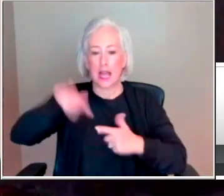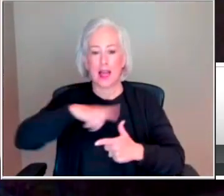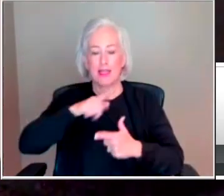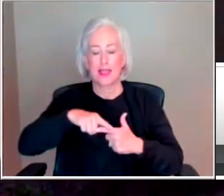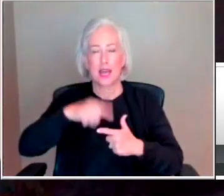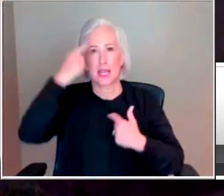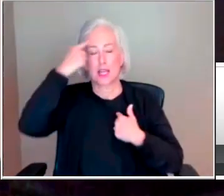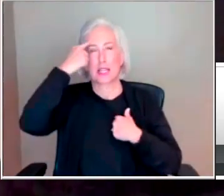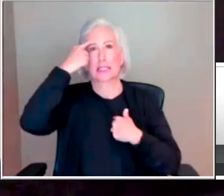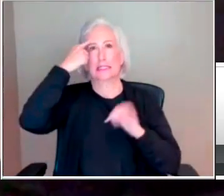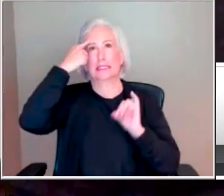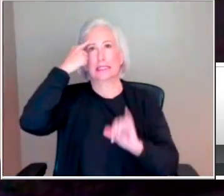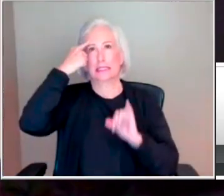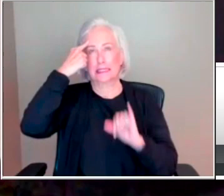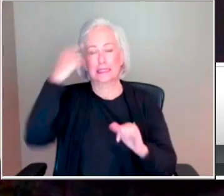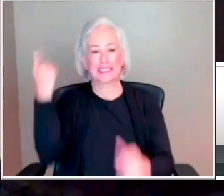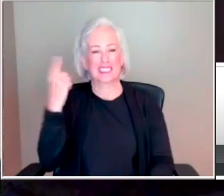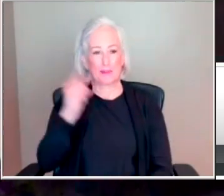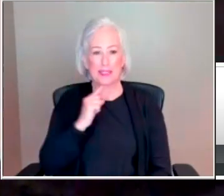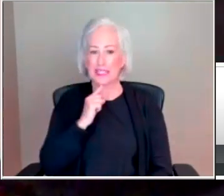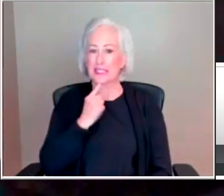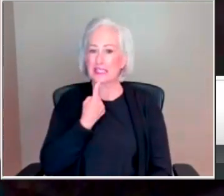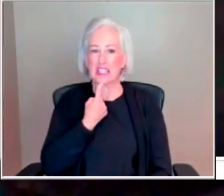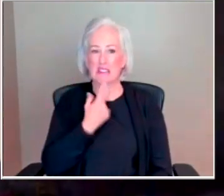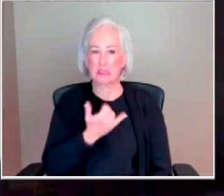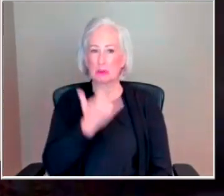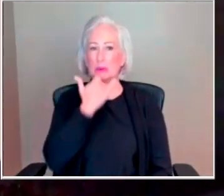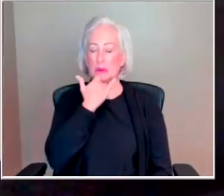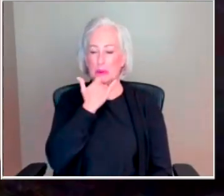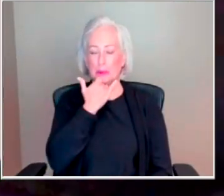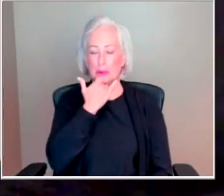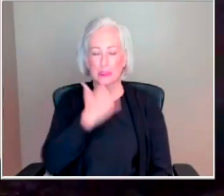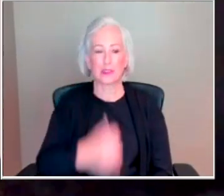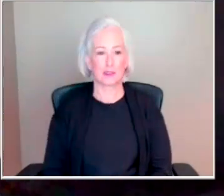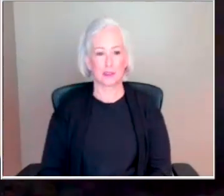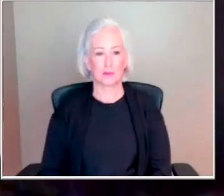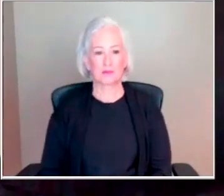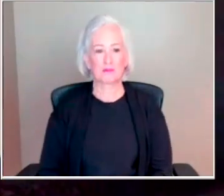really thinking something was seriously not going well at that point.